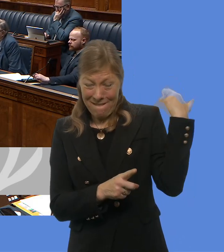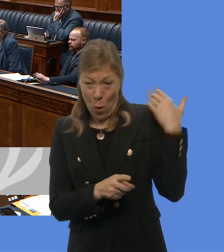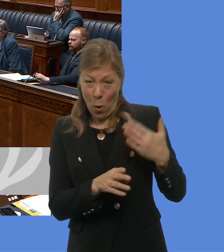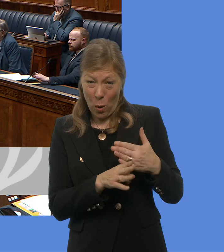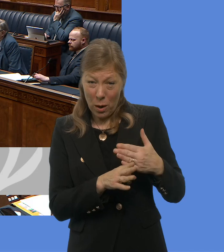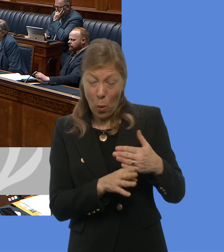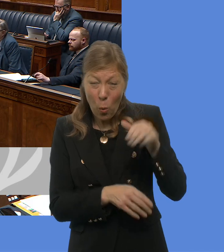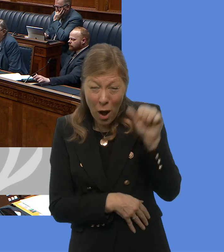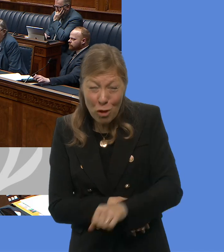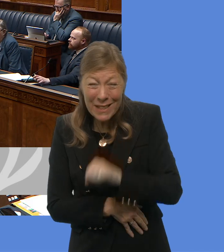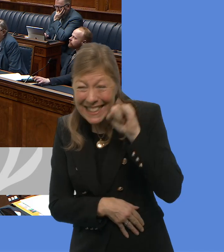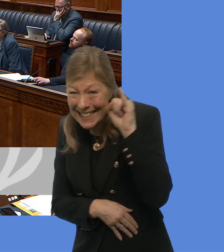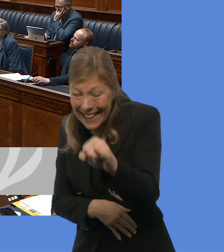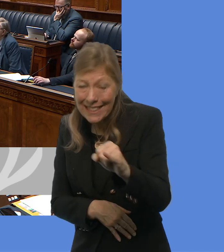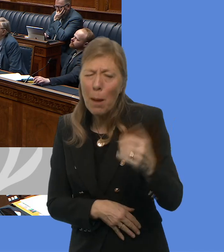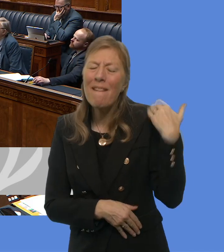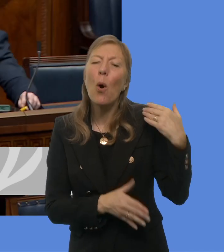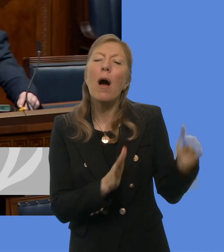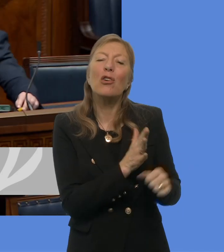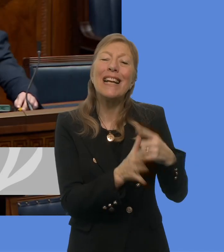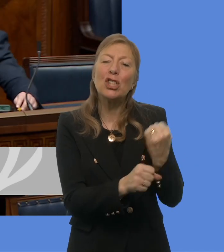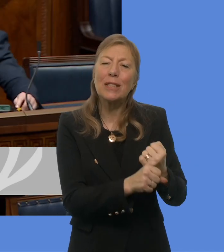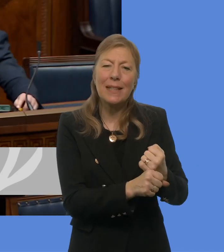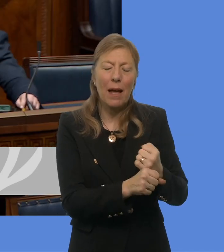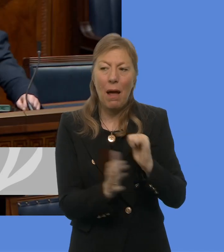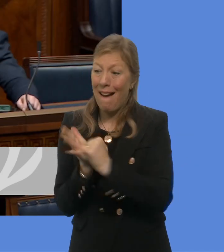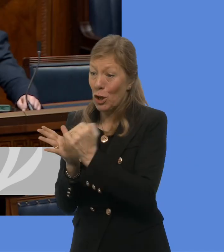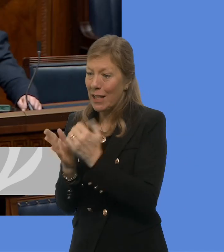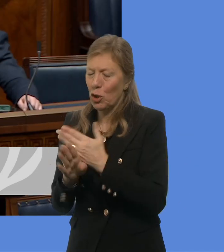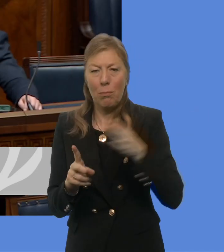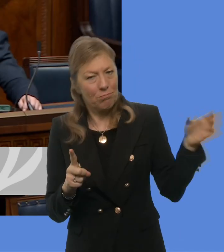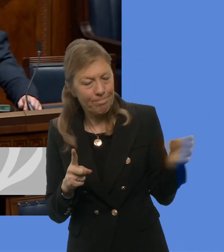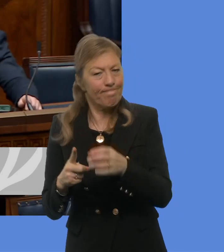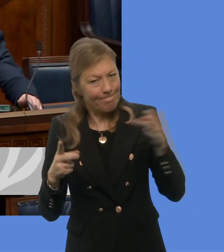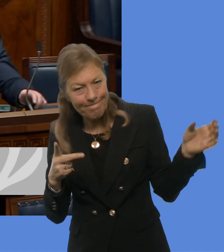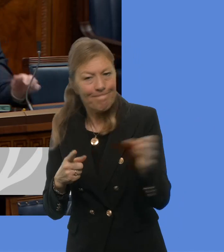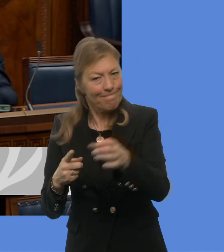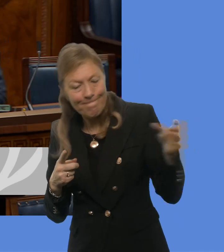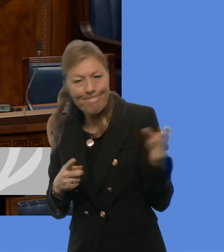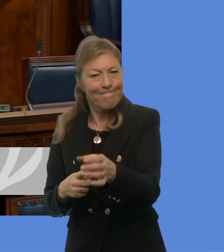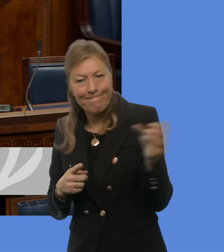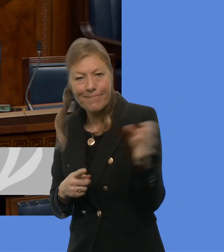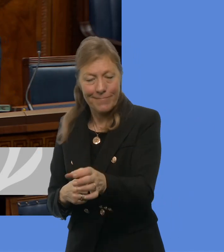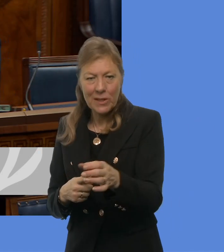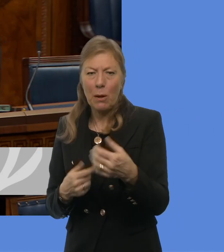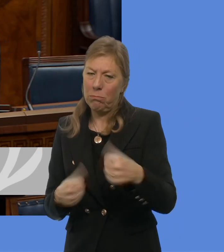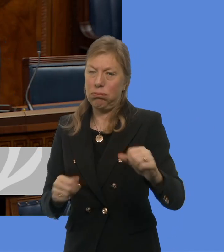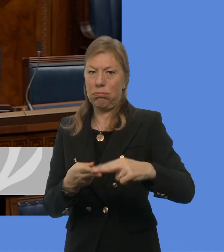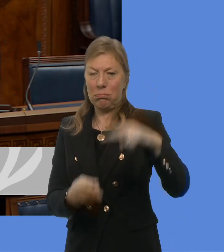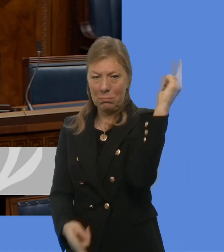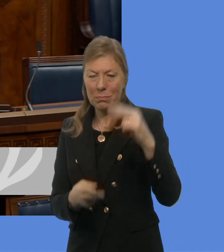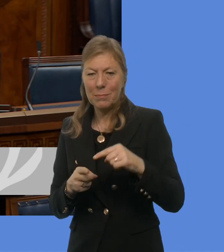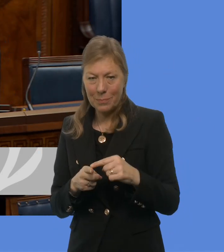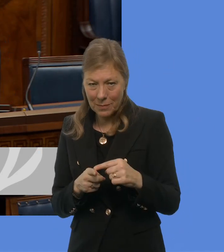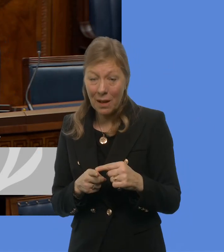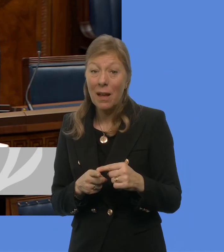repeat, 160. Since September of 2023 to the present day, the 5 trusts have confirmed to the department that there